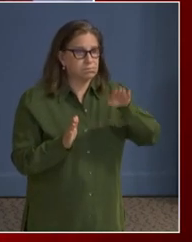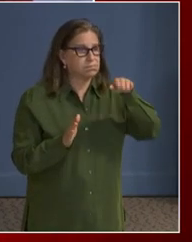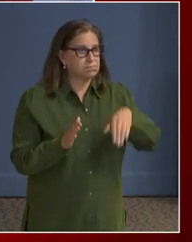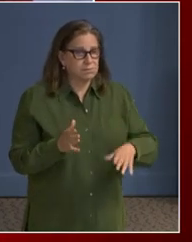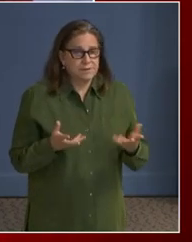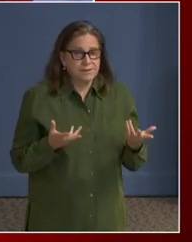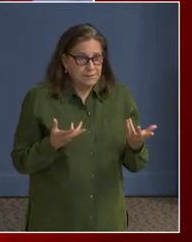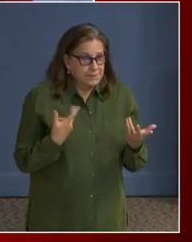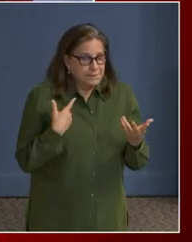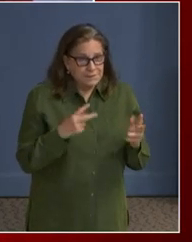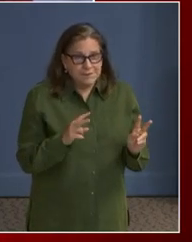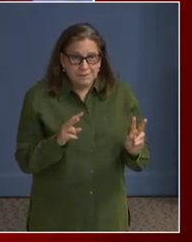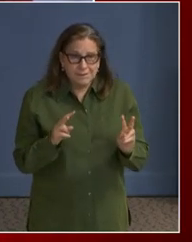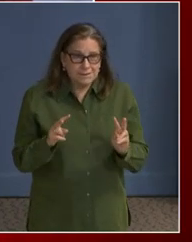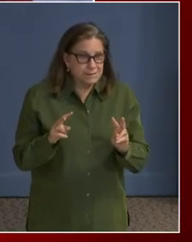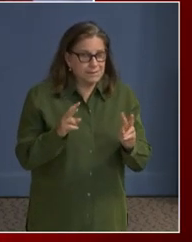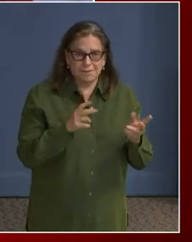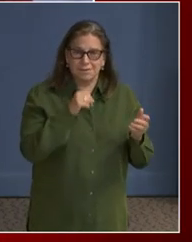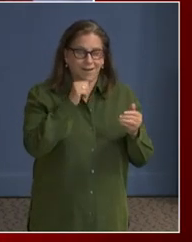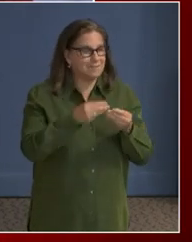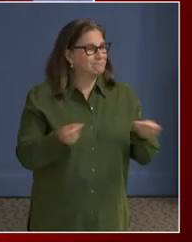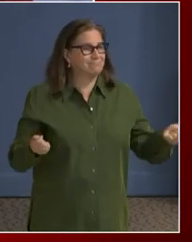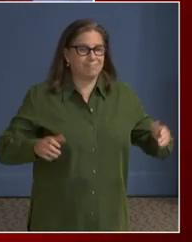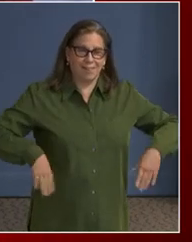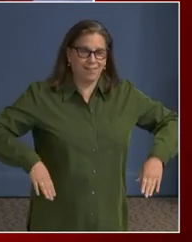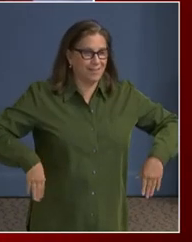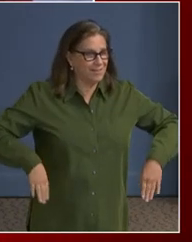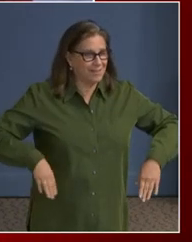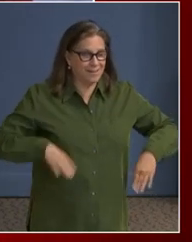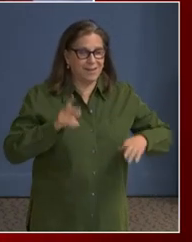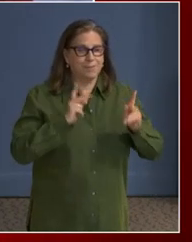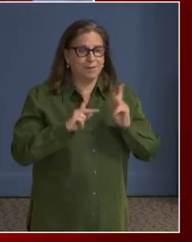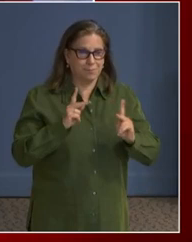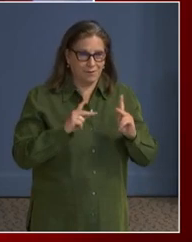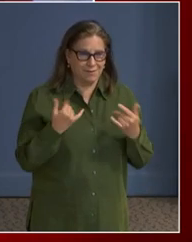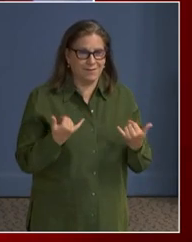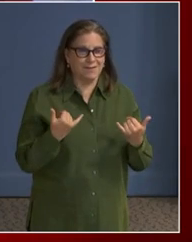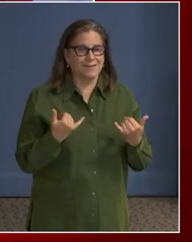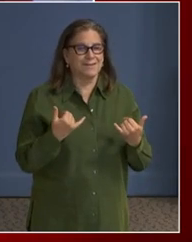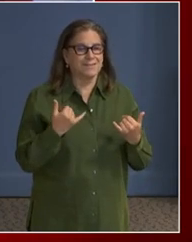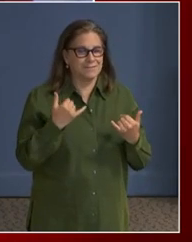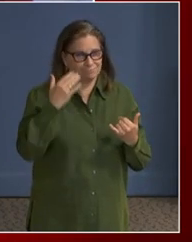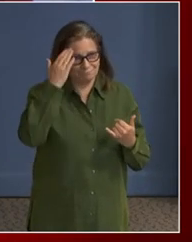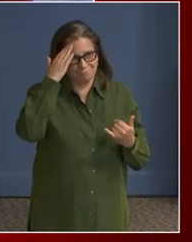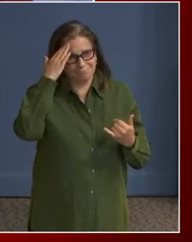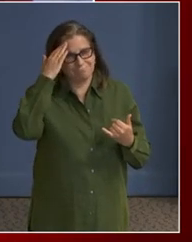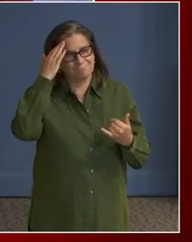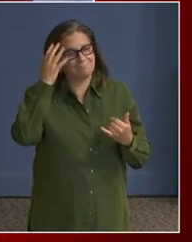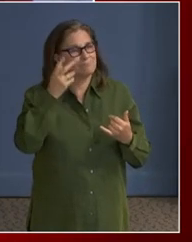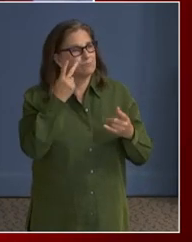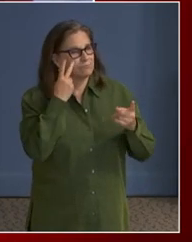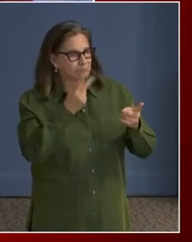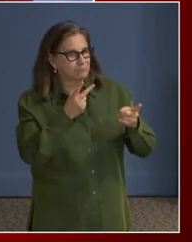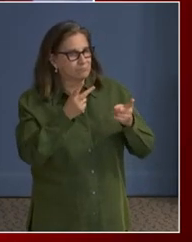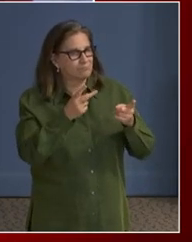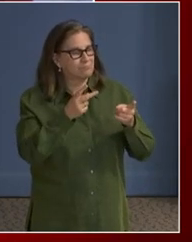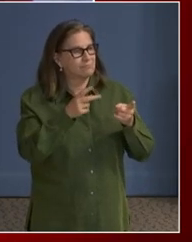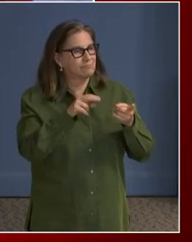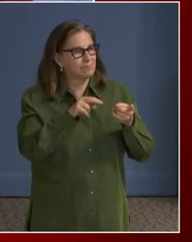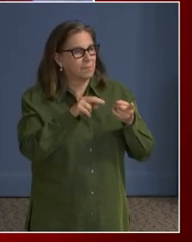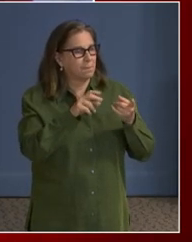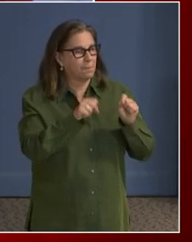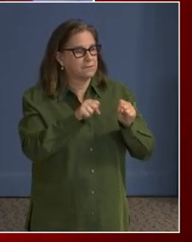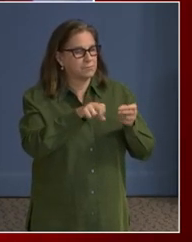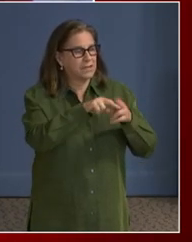the virus is not gone, and we know that people are, in some cases, increasing their level of activity in